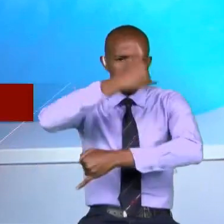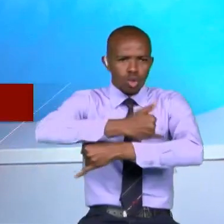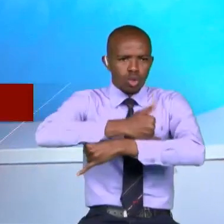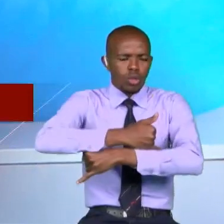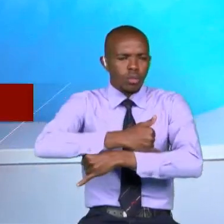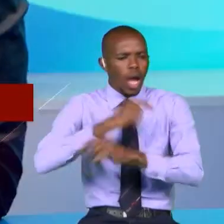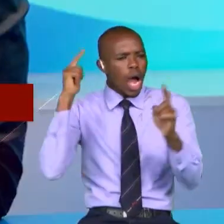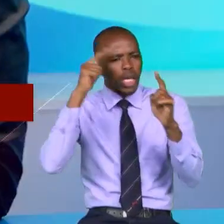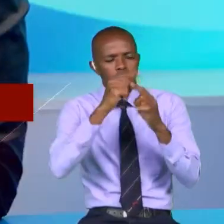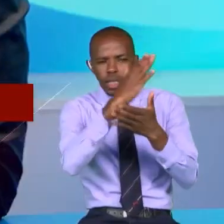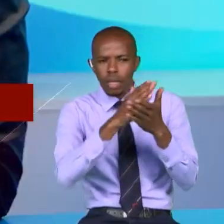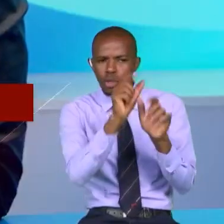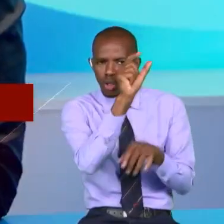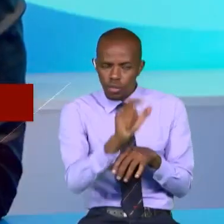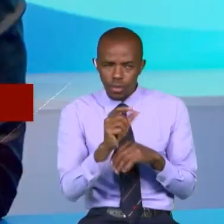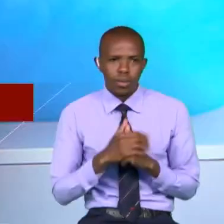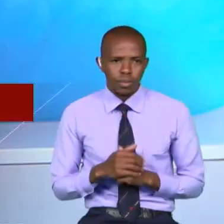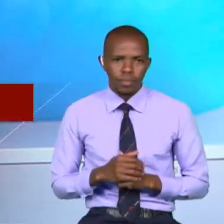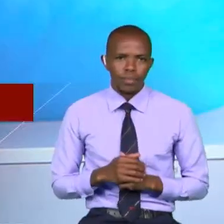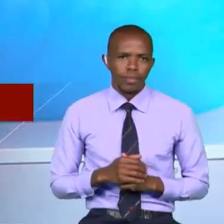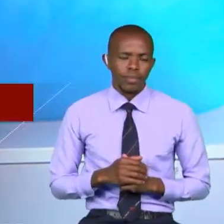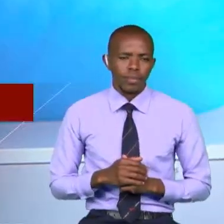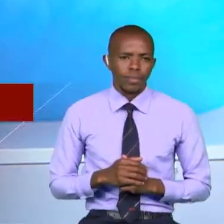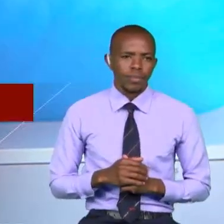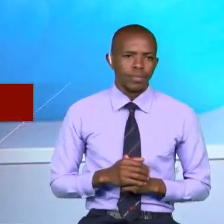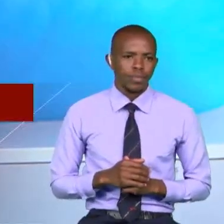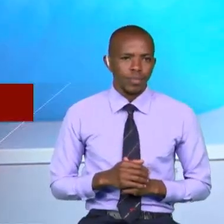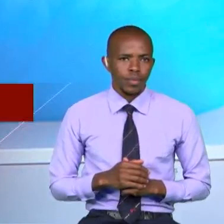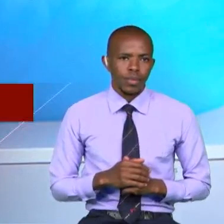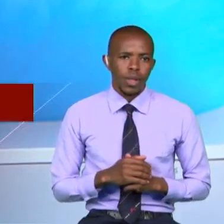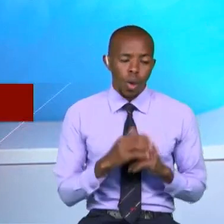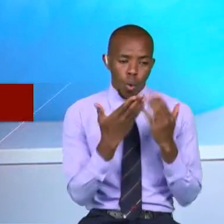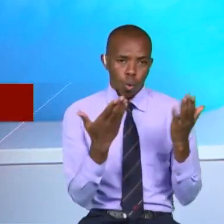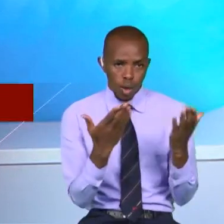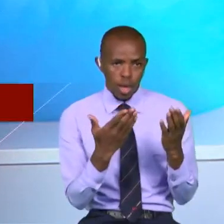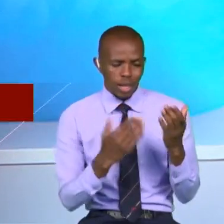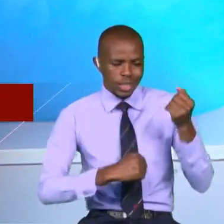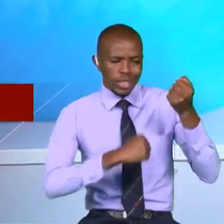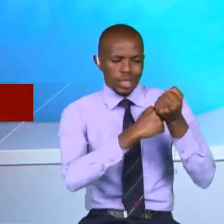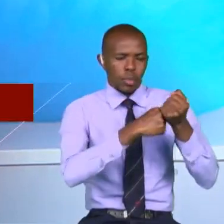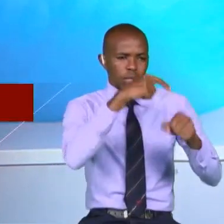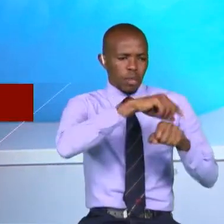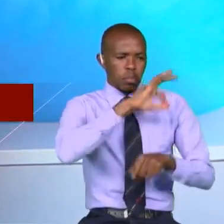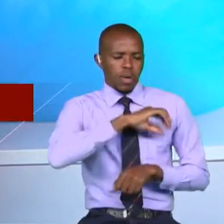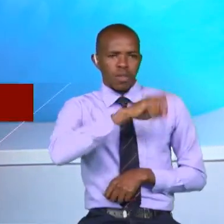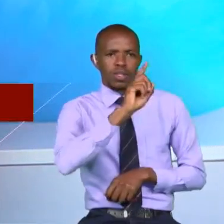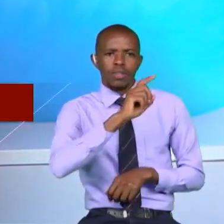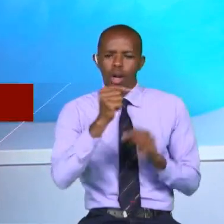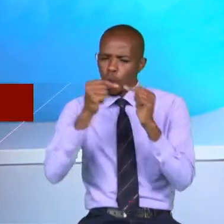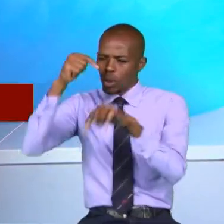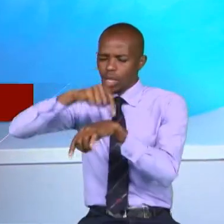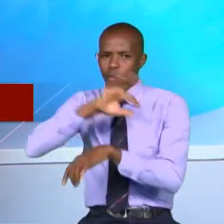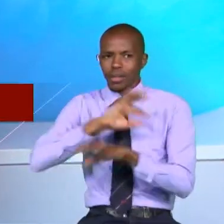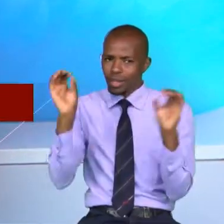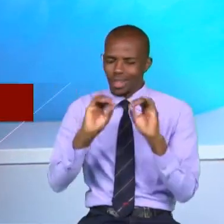must remain independent. What is wrong is wrong. What is wrong is wrong, and what's right is right. So this, where you support it when it benefits you and oppose it when it